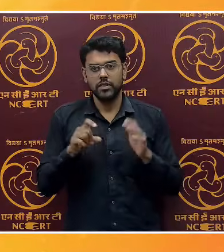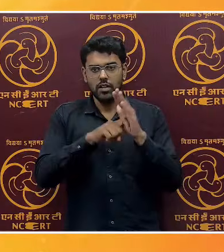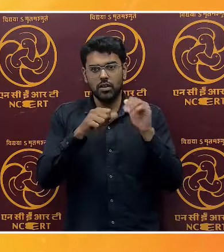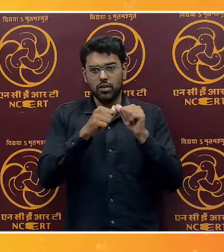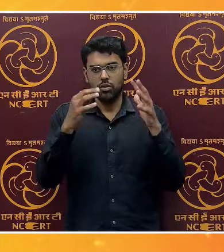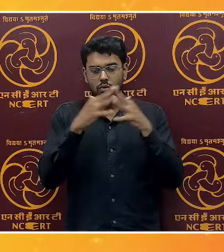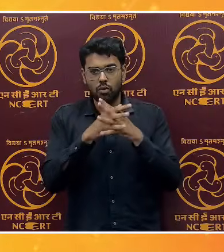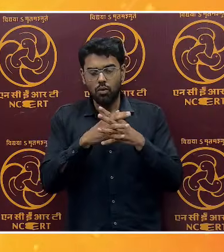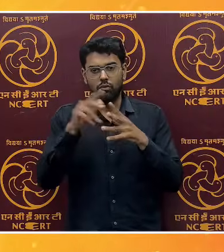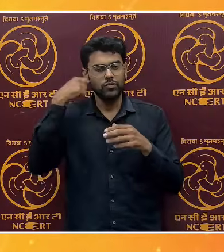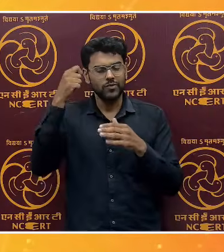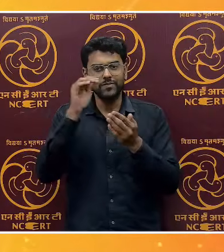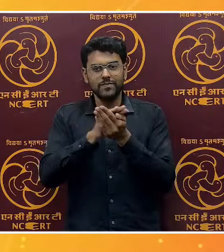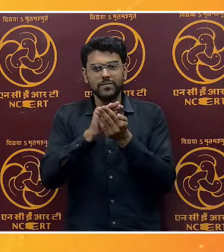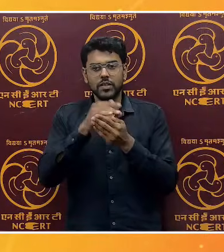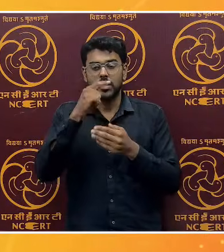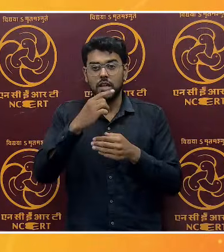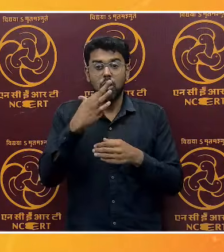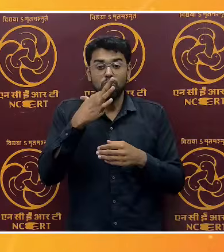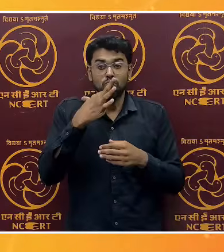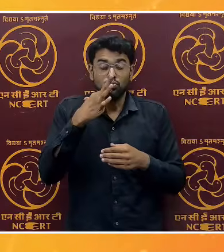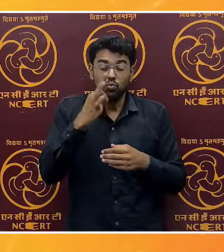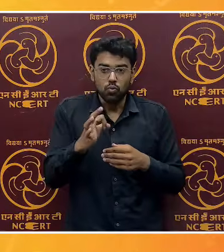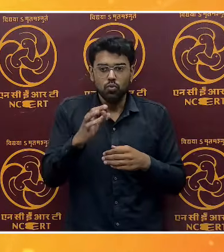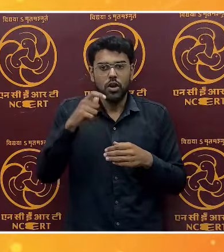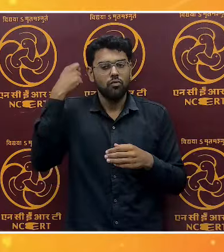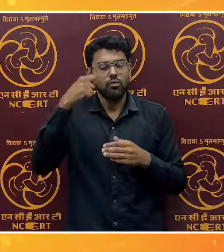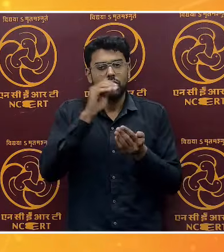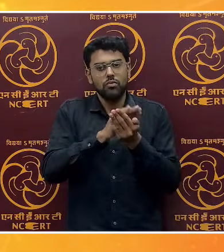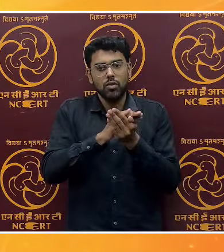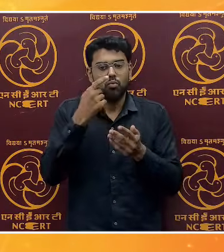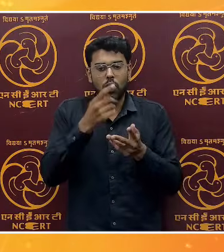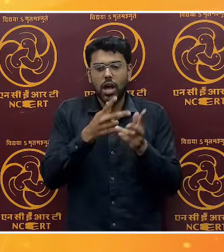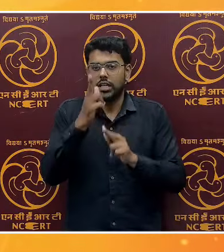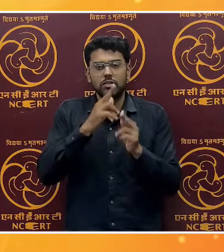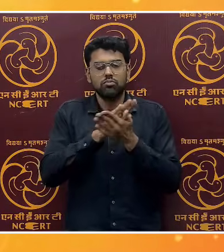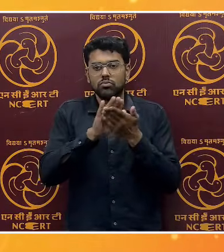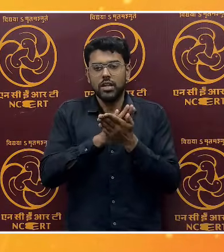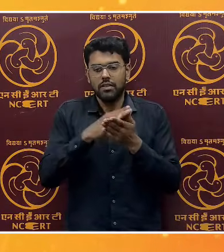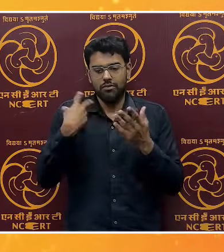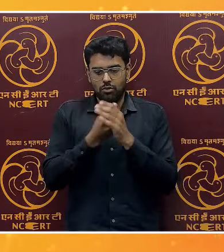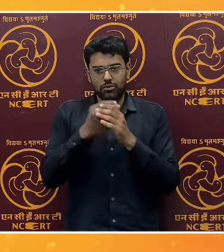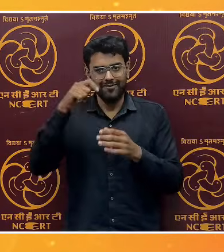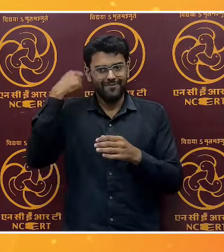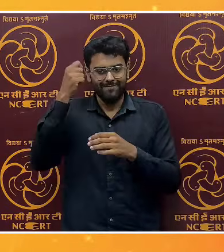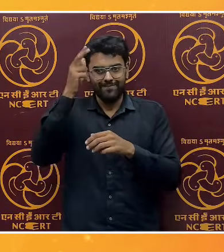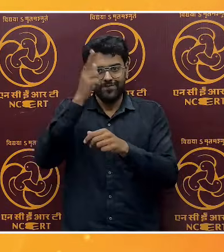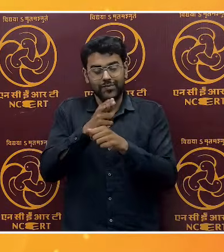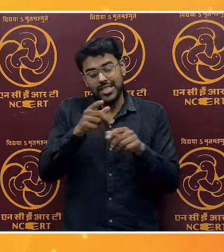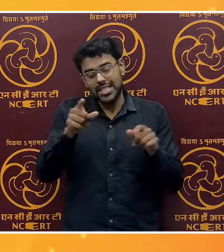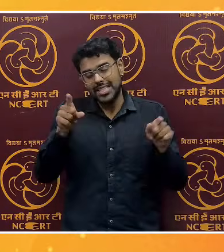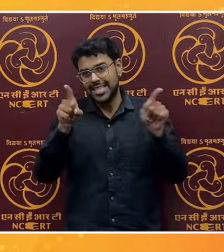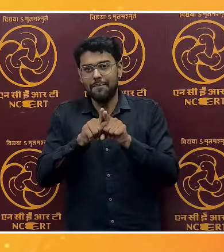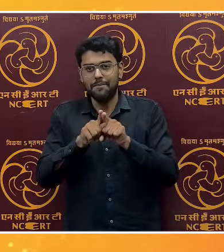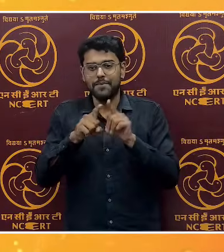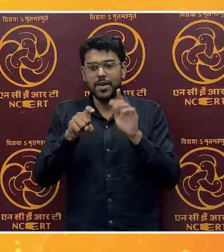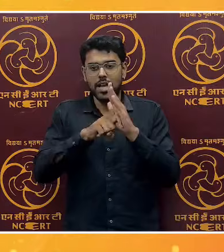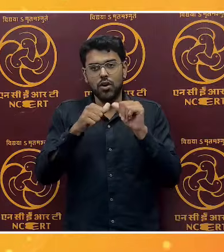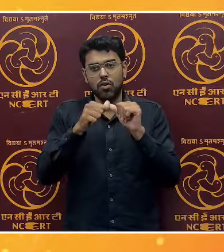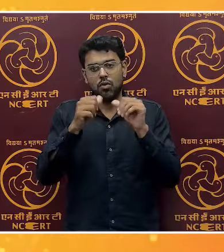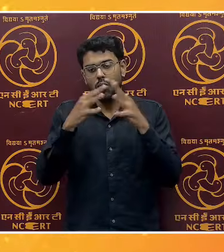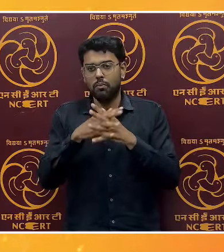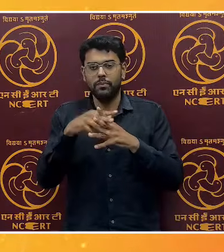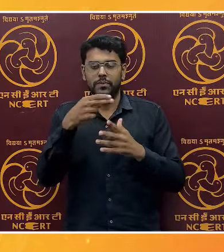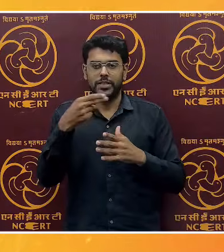is raw footage? It's the original unedited video material, like what we shoot the as it is. It's a